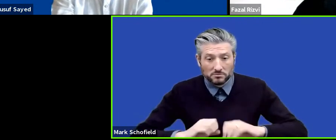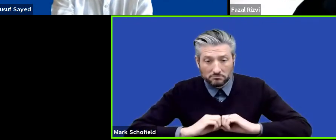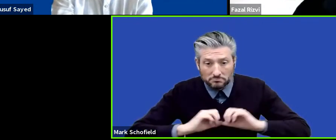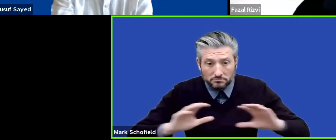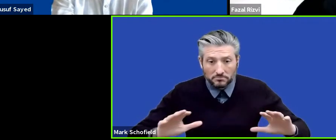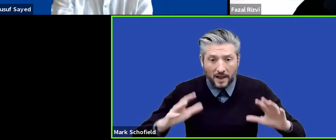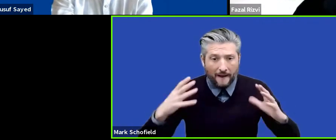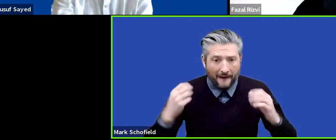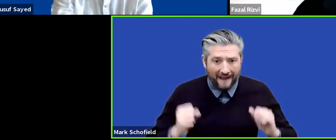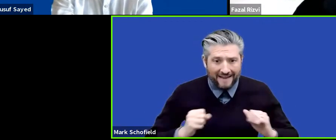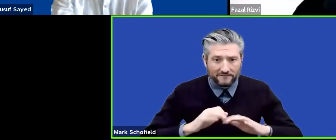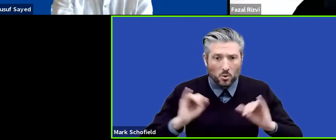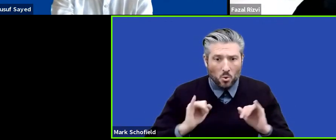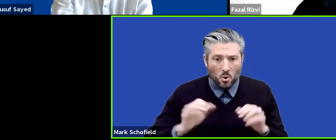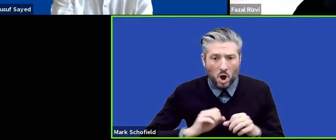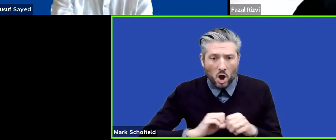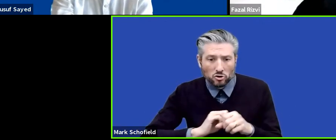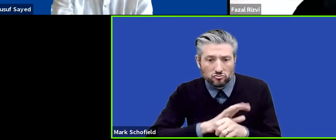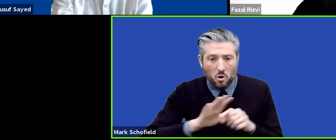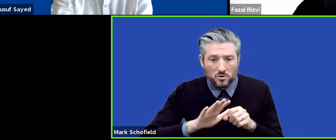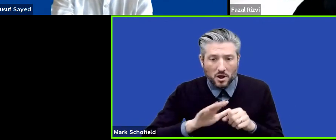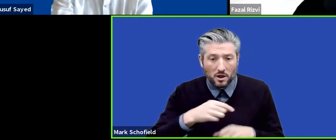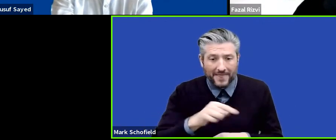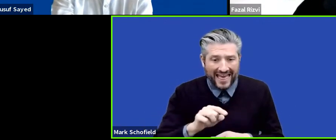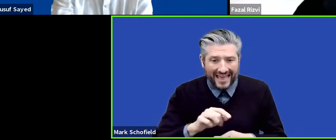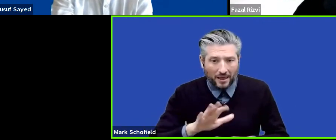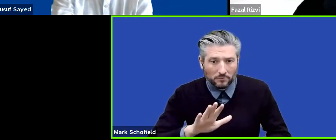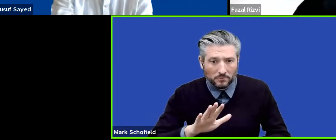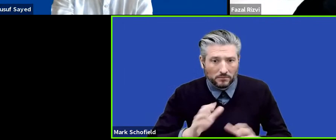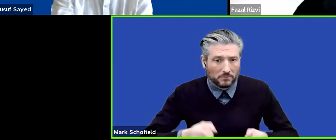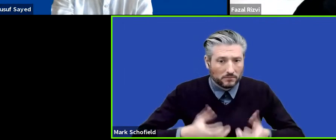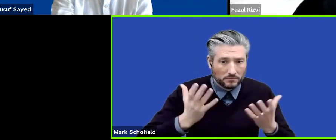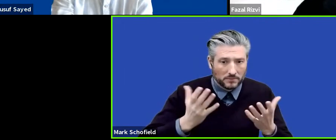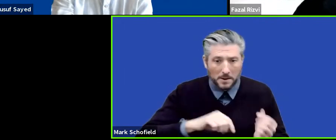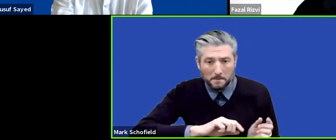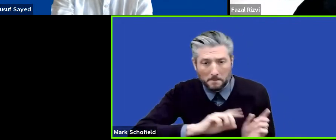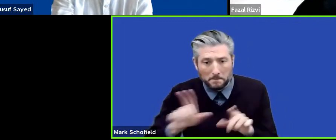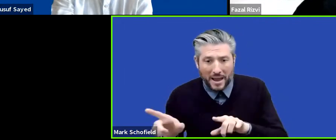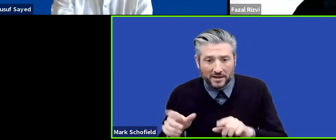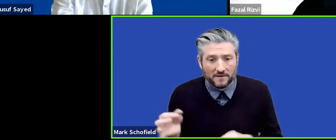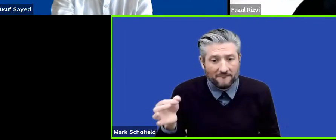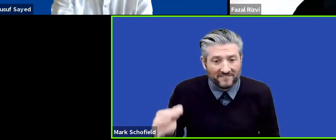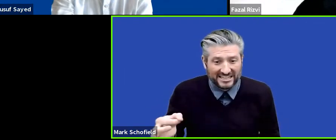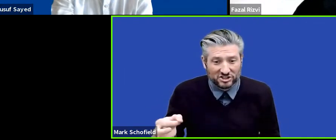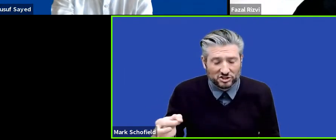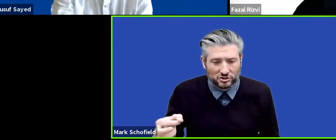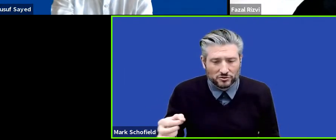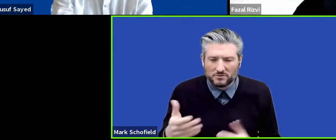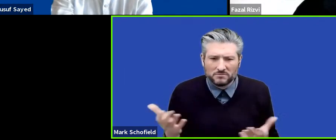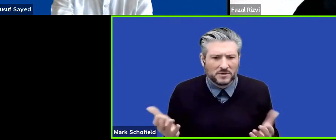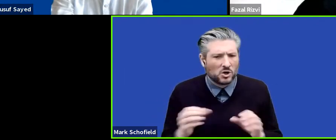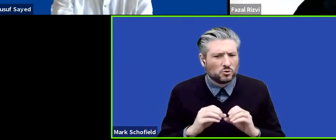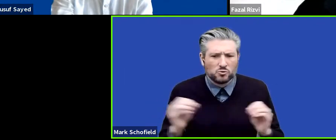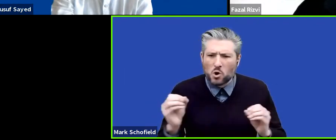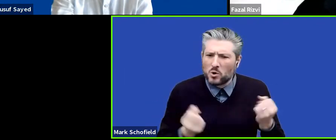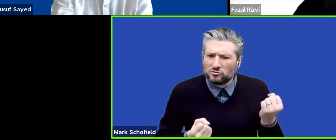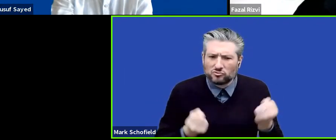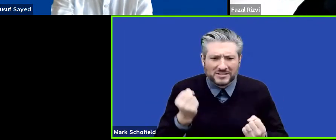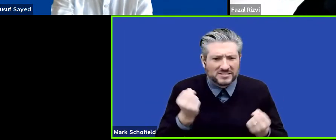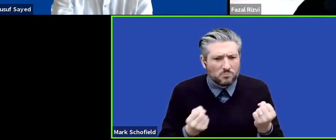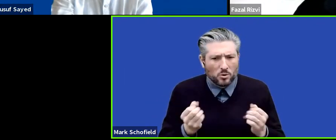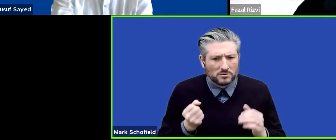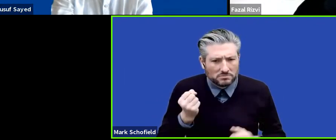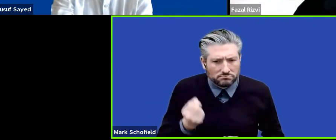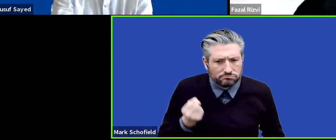moving back to their villages. But there were no transport arrangements made for them. And there was no schooling that